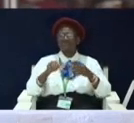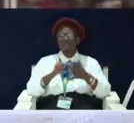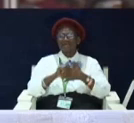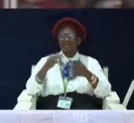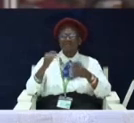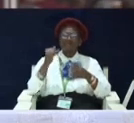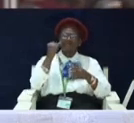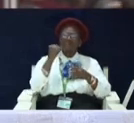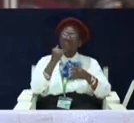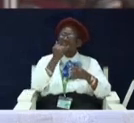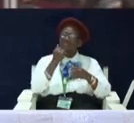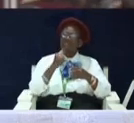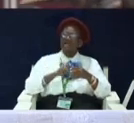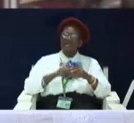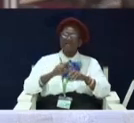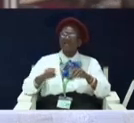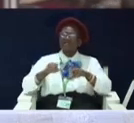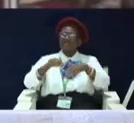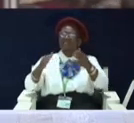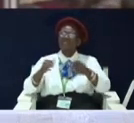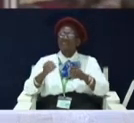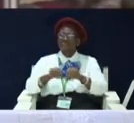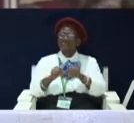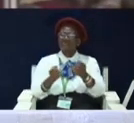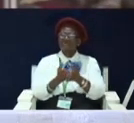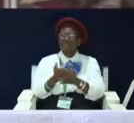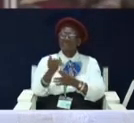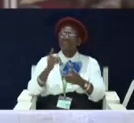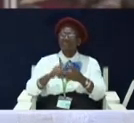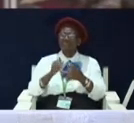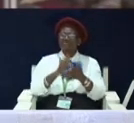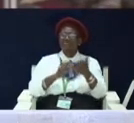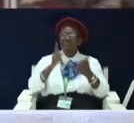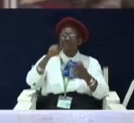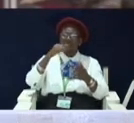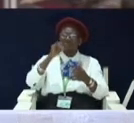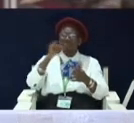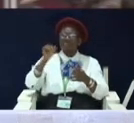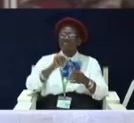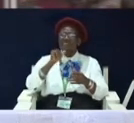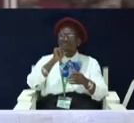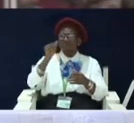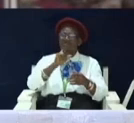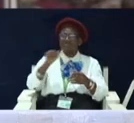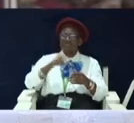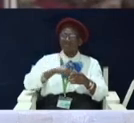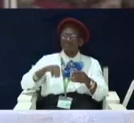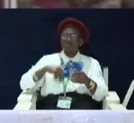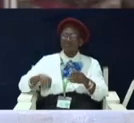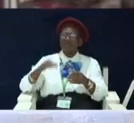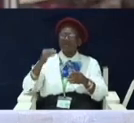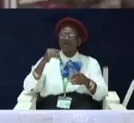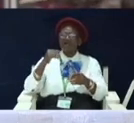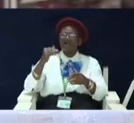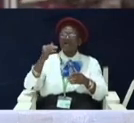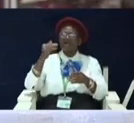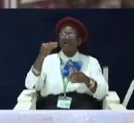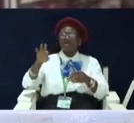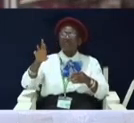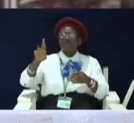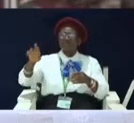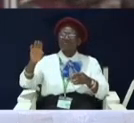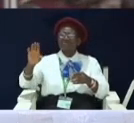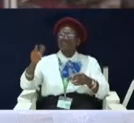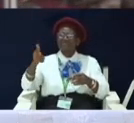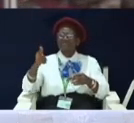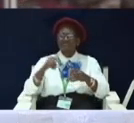Can give a breakthrough to somebody who is not a member of the Redeemed Christian Church of God. The woman said,